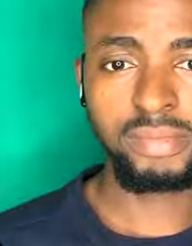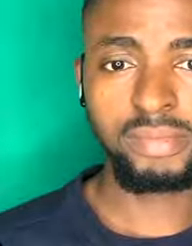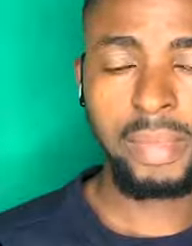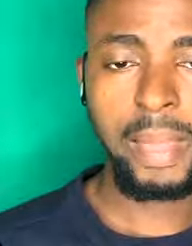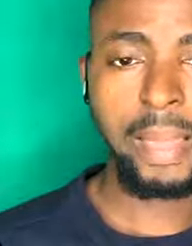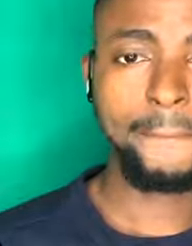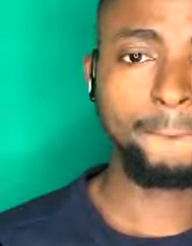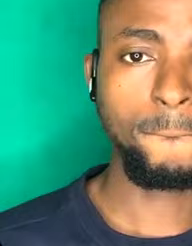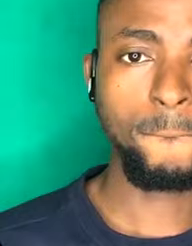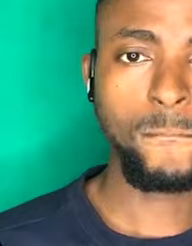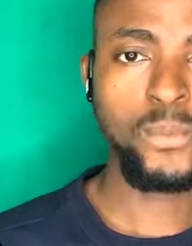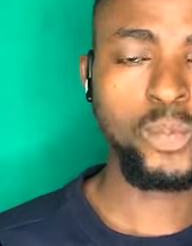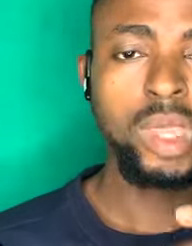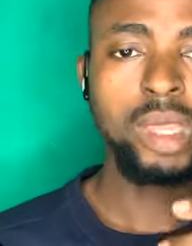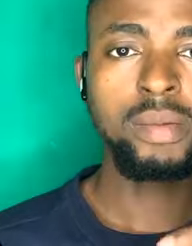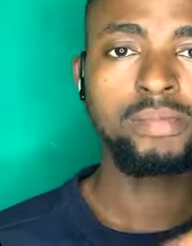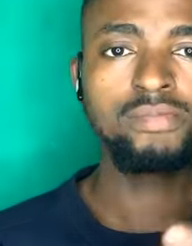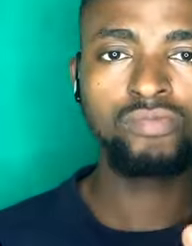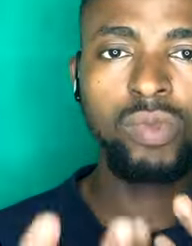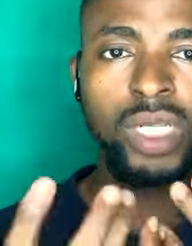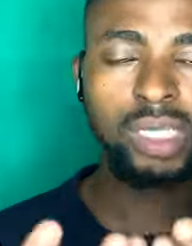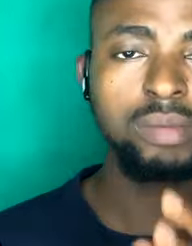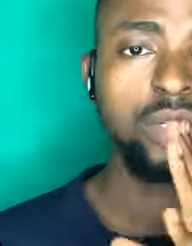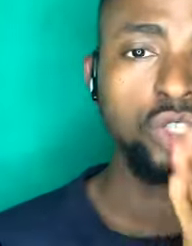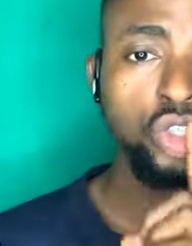to be sure that we have the right person.